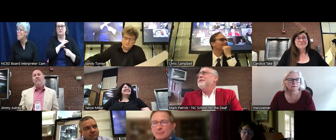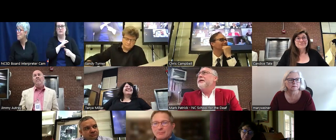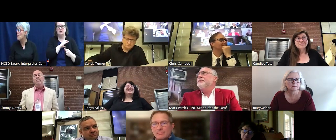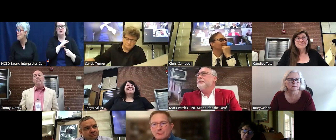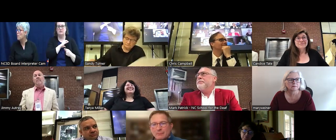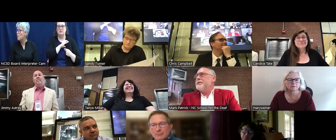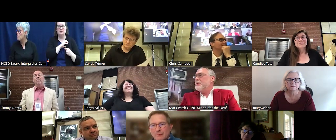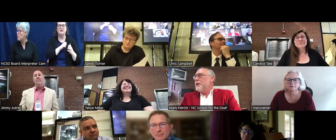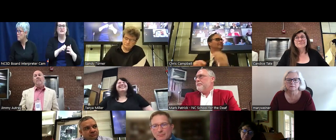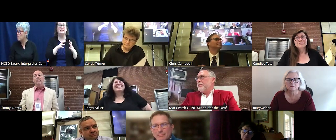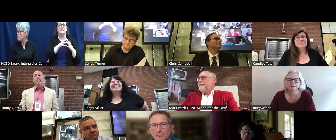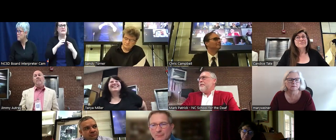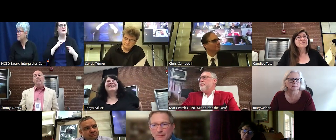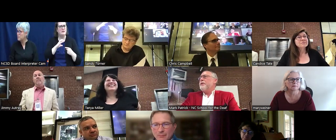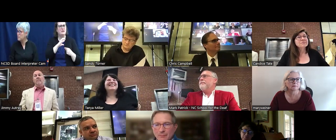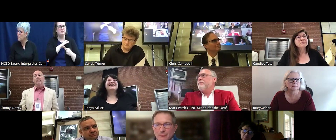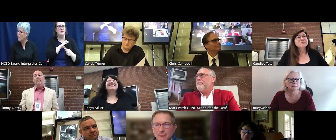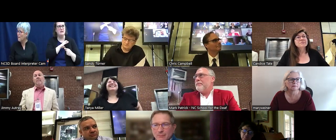Setting up committees